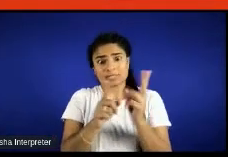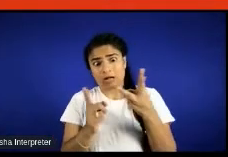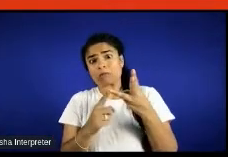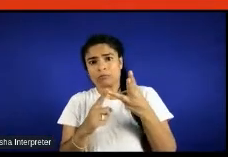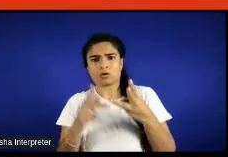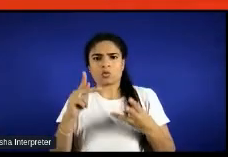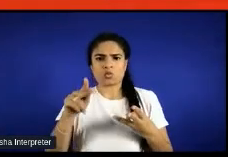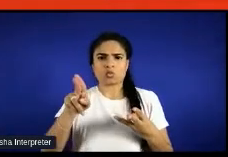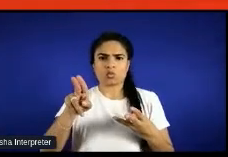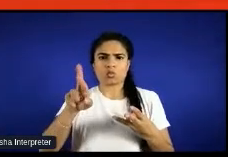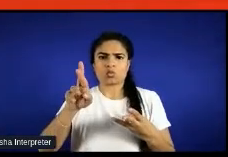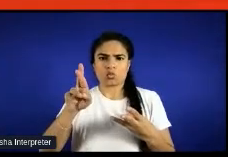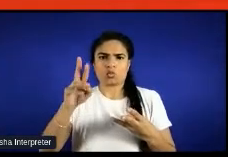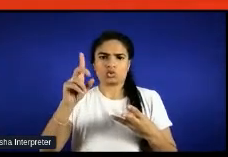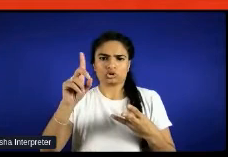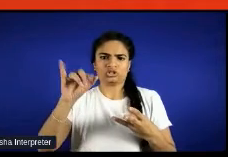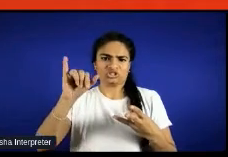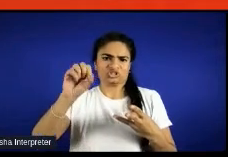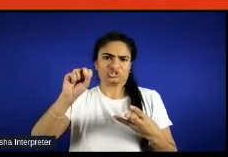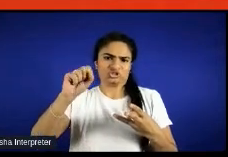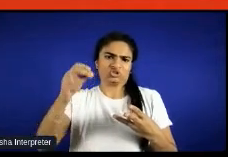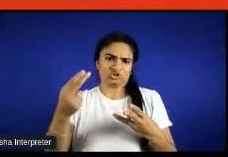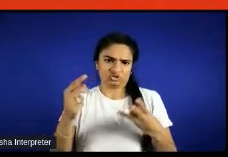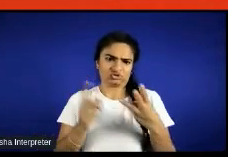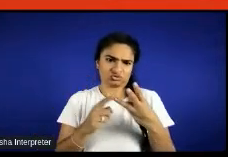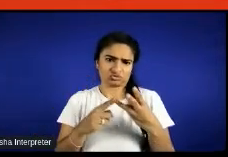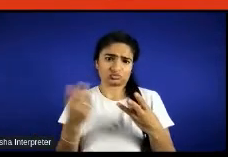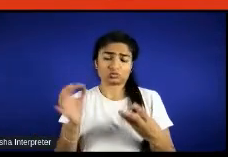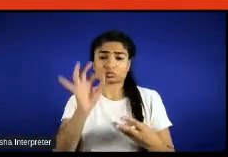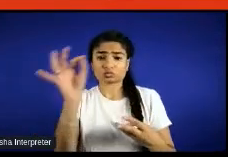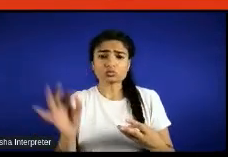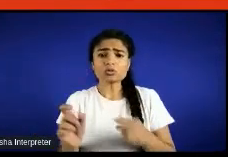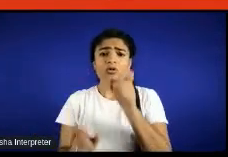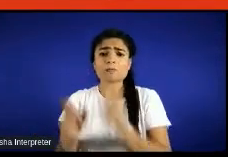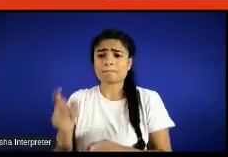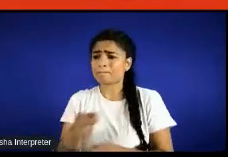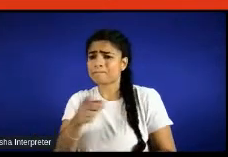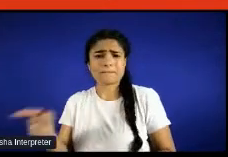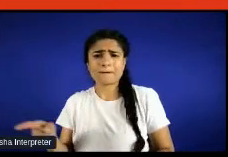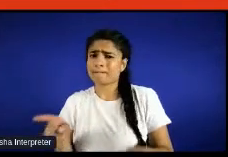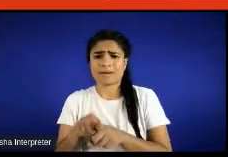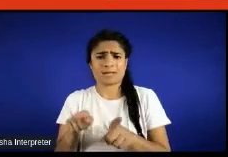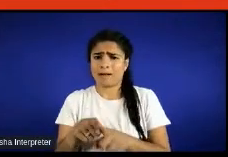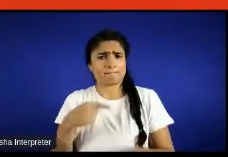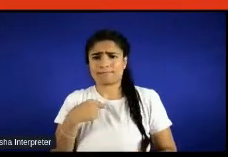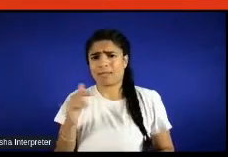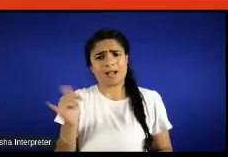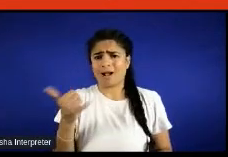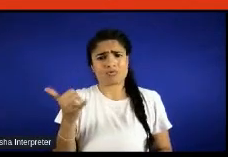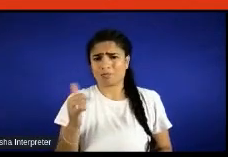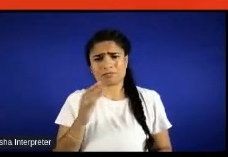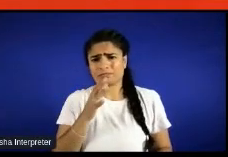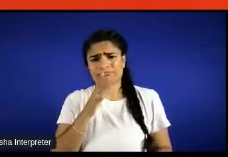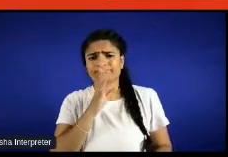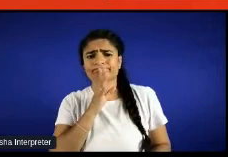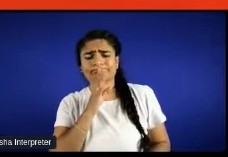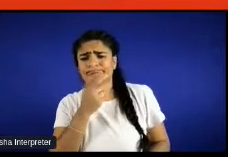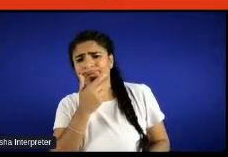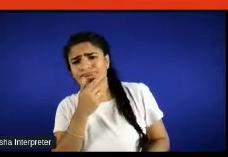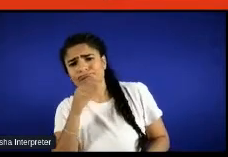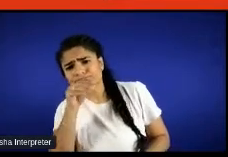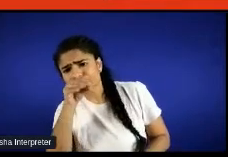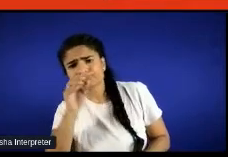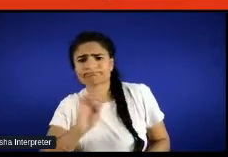are non-Arab speakers, so it will be much easier for them also to understand that in English, in Kurdish as well.